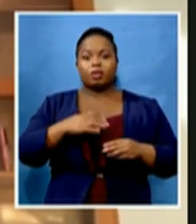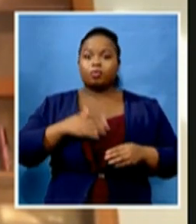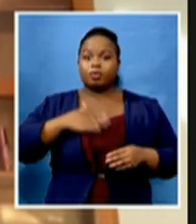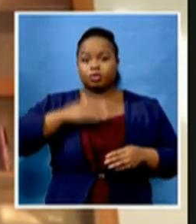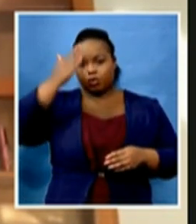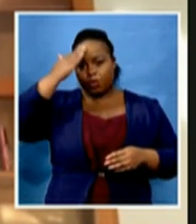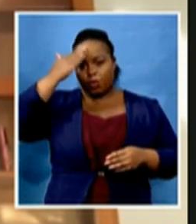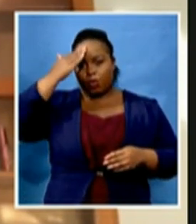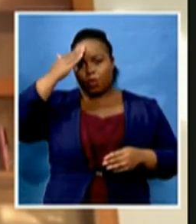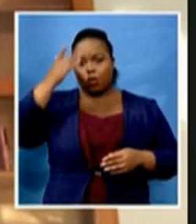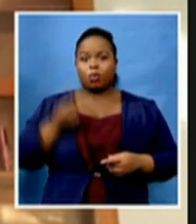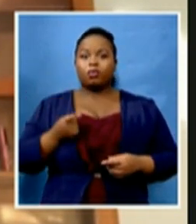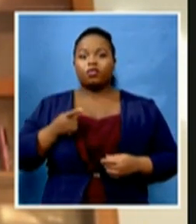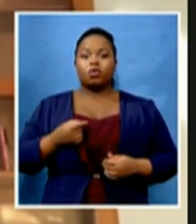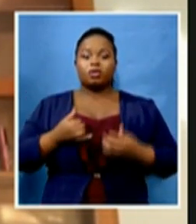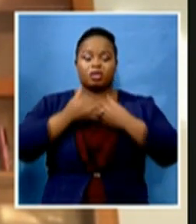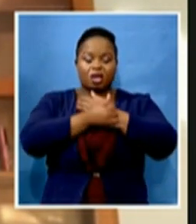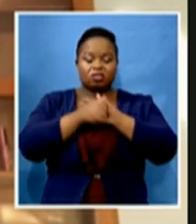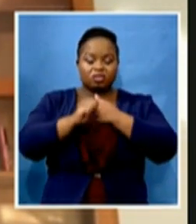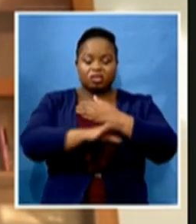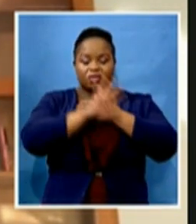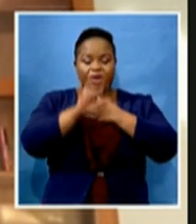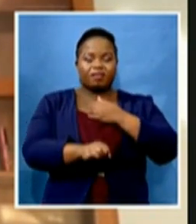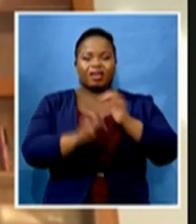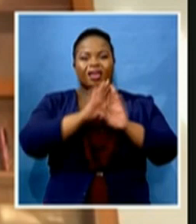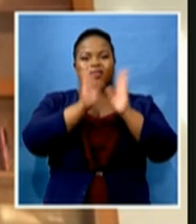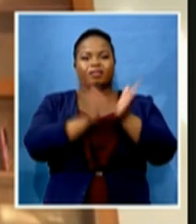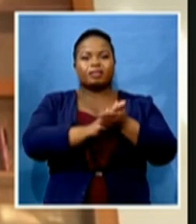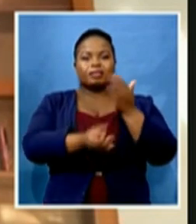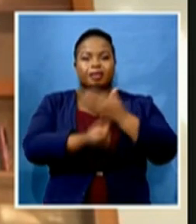of areas of internal